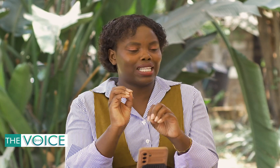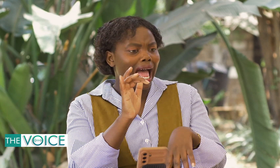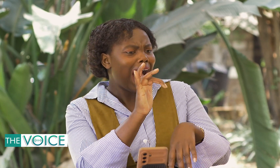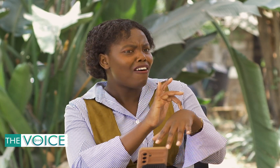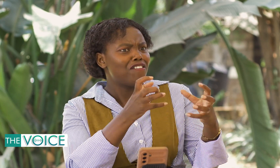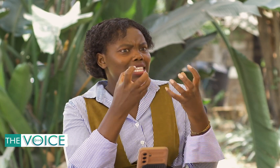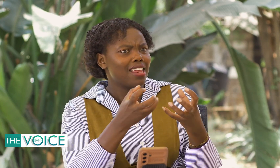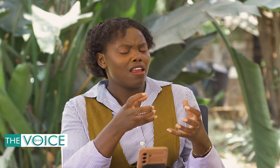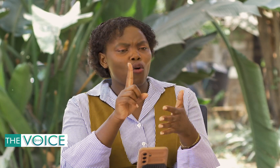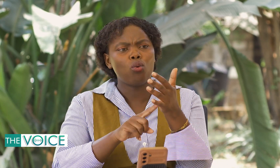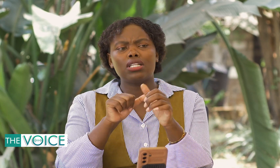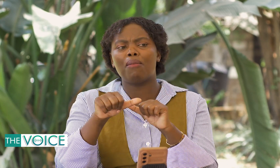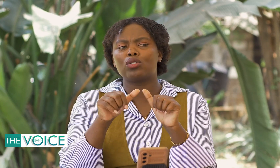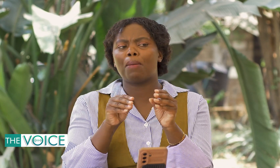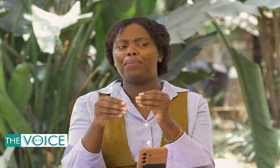affected.